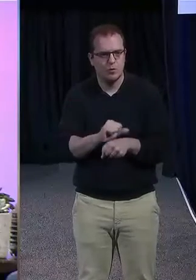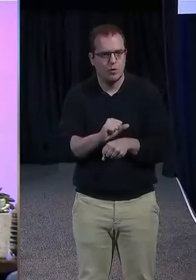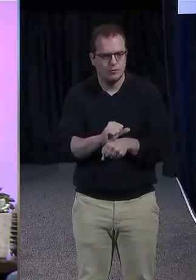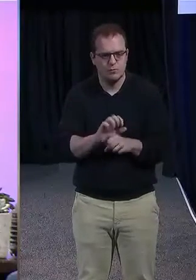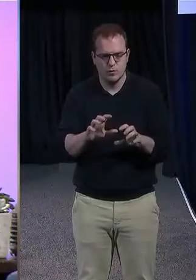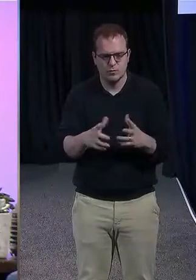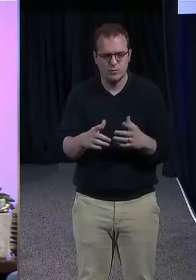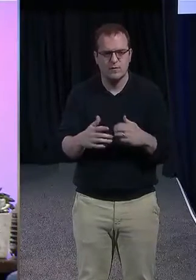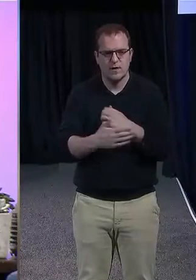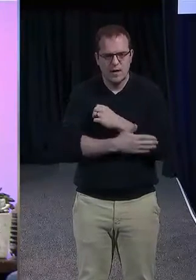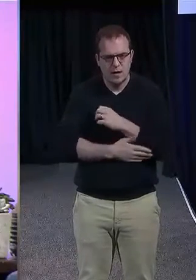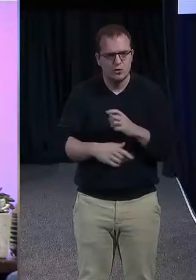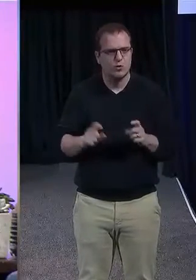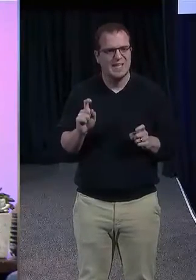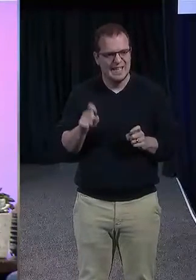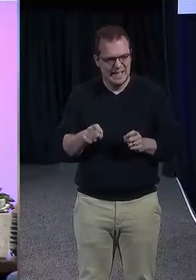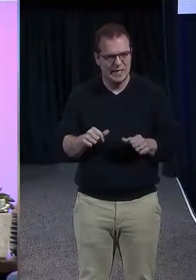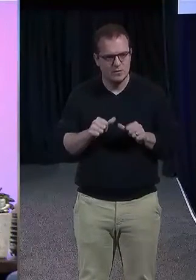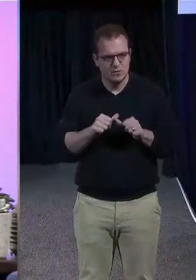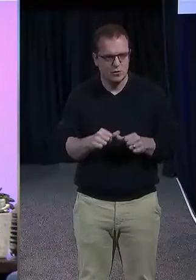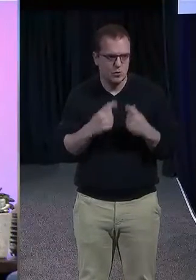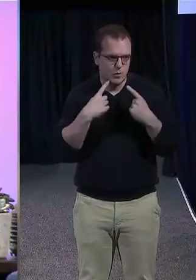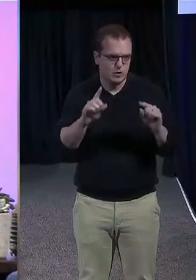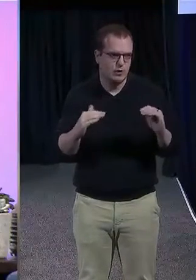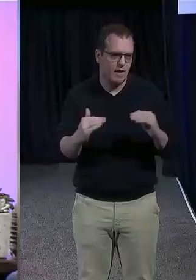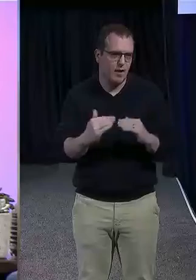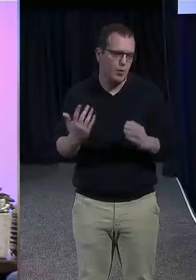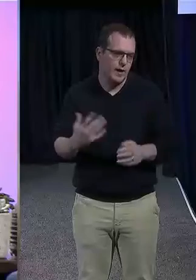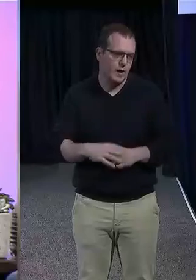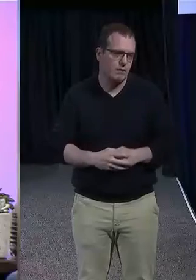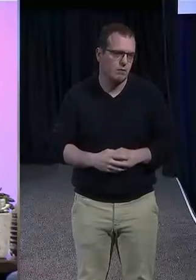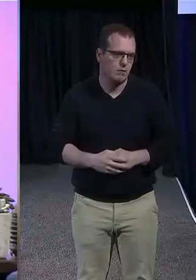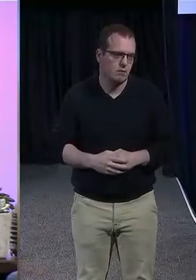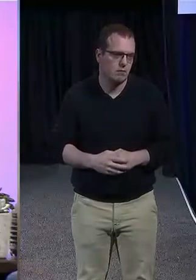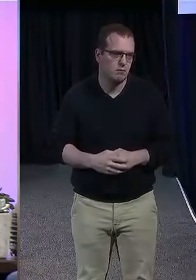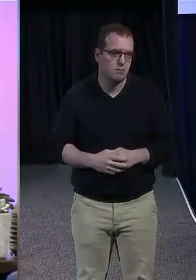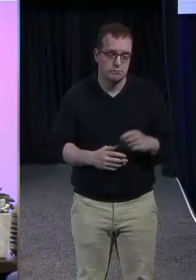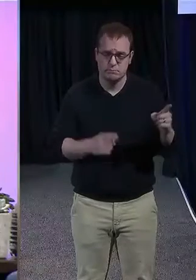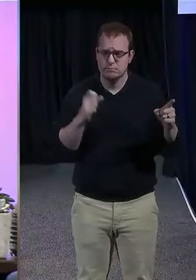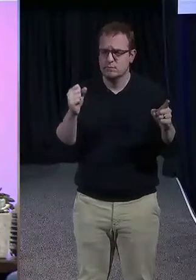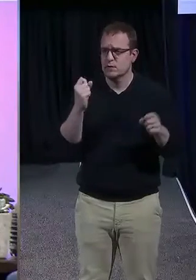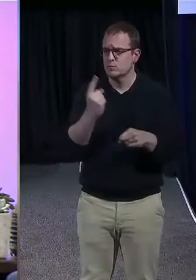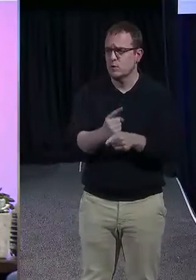country needs in order to achieve health equity. Thank you.